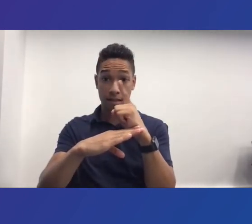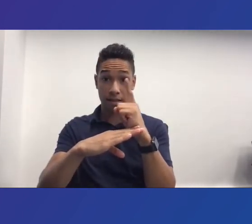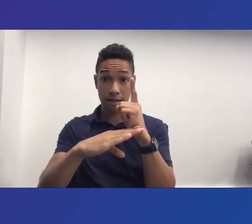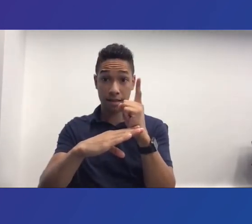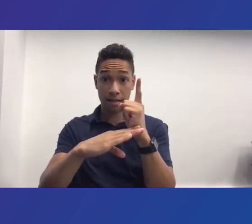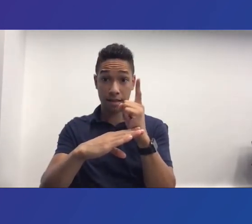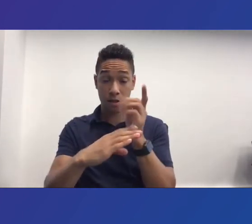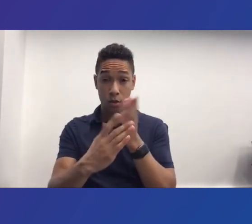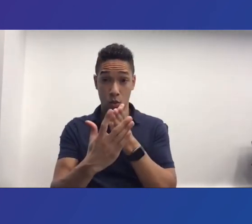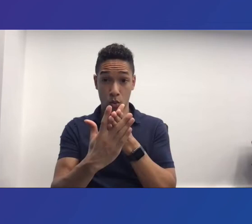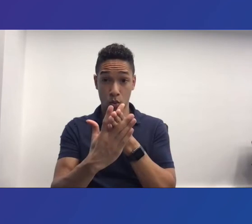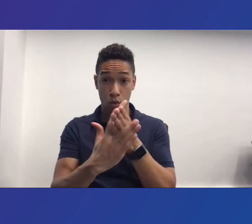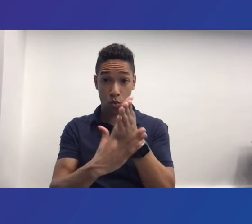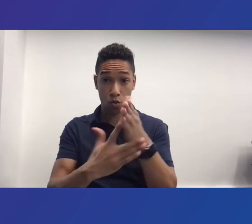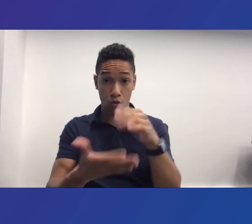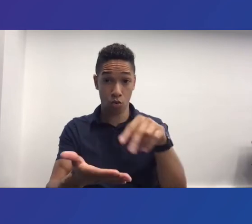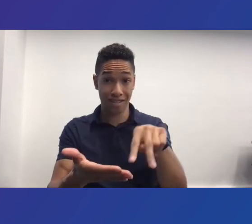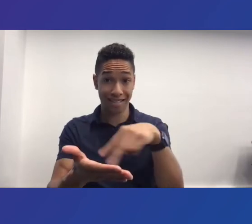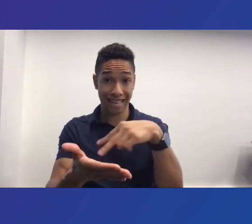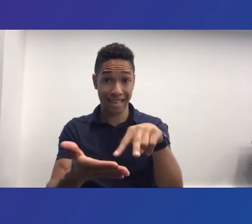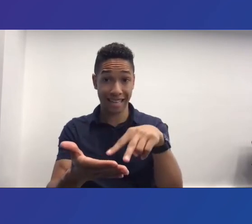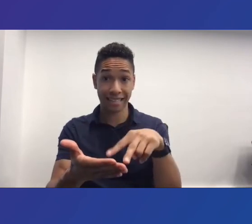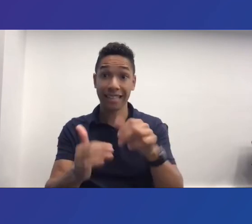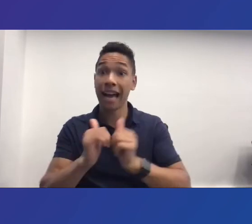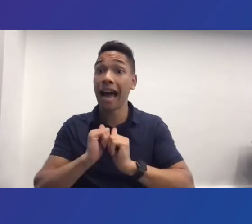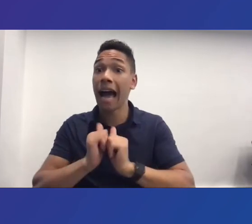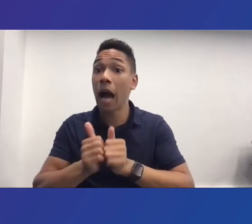through dance by.